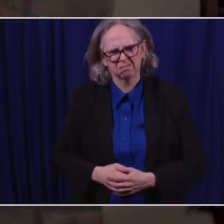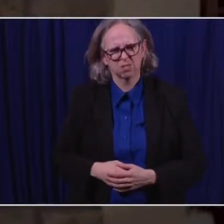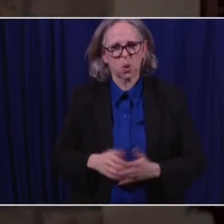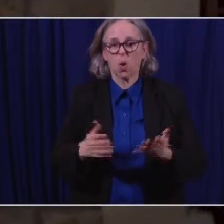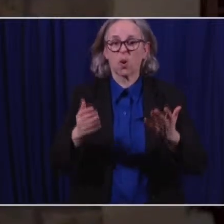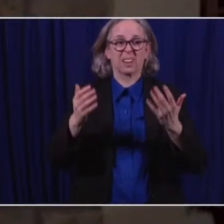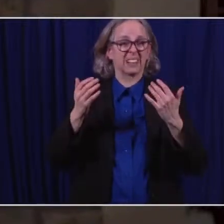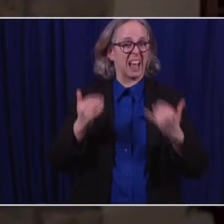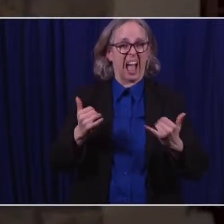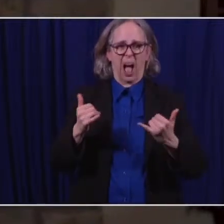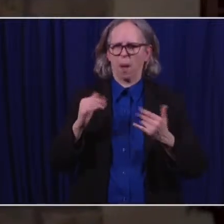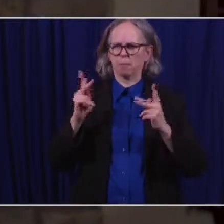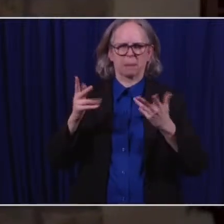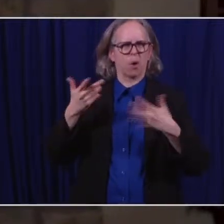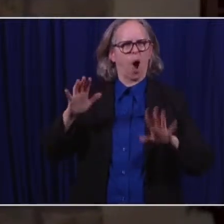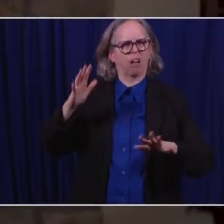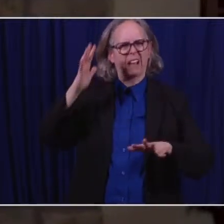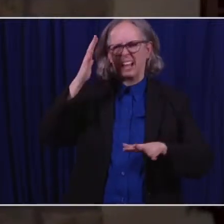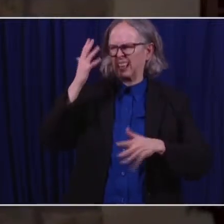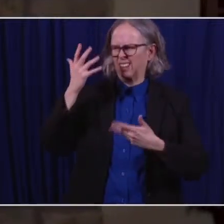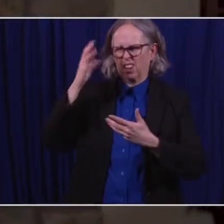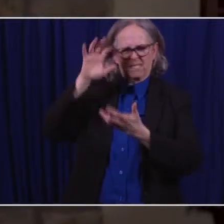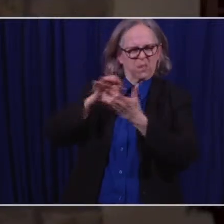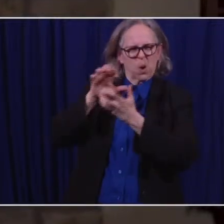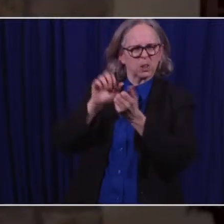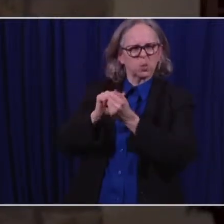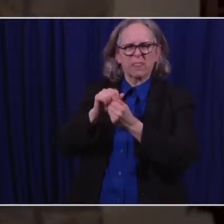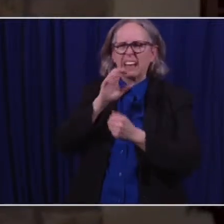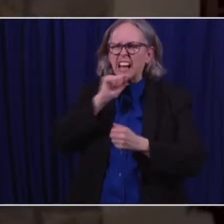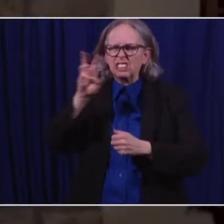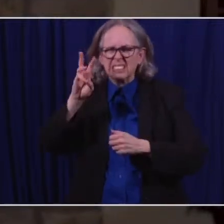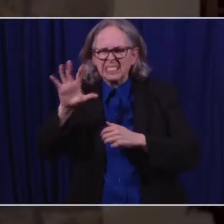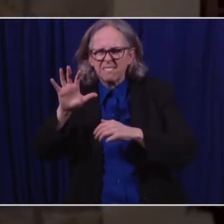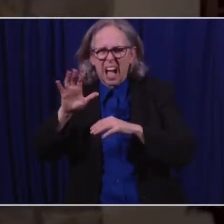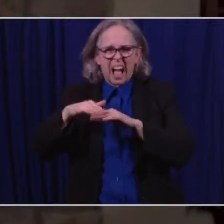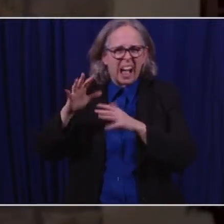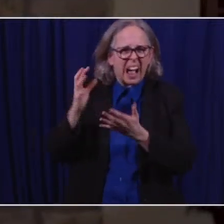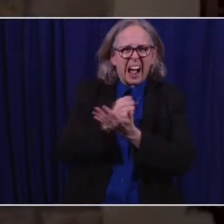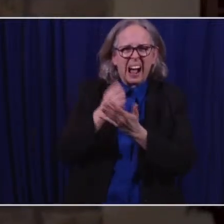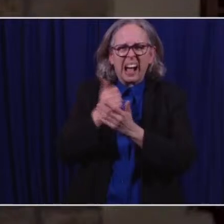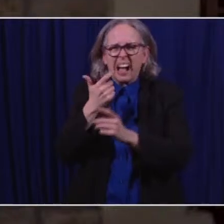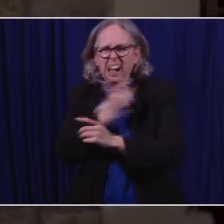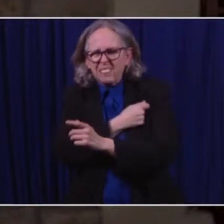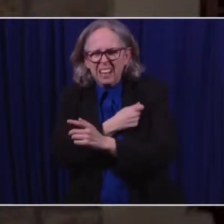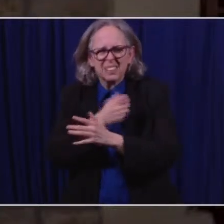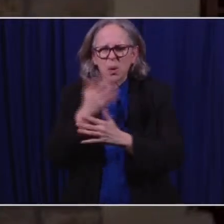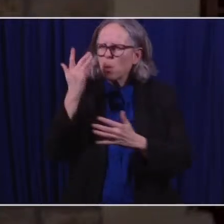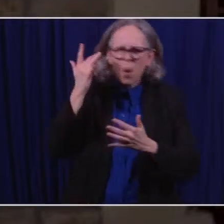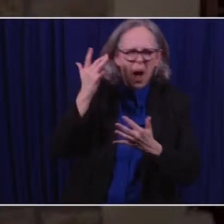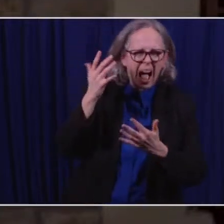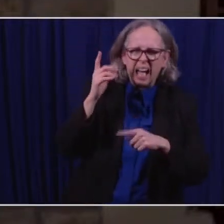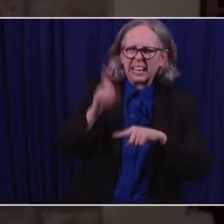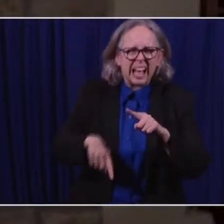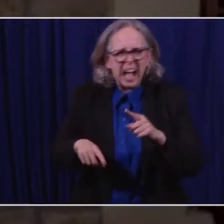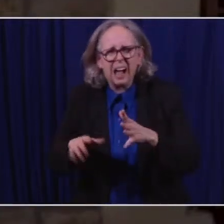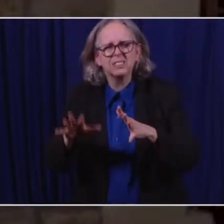can't understand why they can't get an appointment. So some states, as you know, went directly to